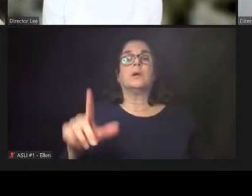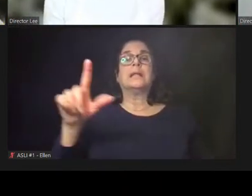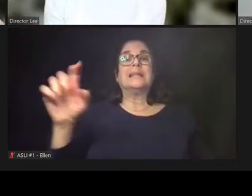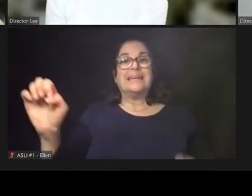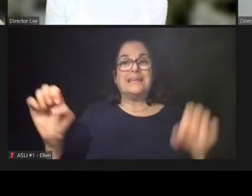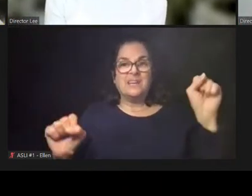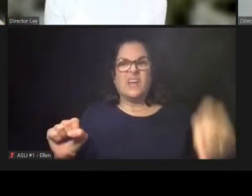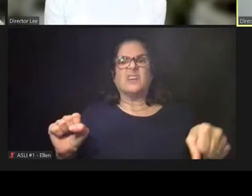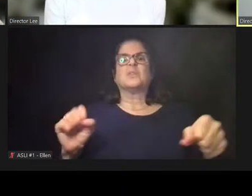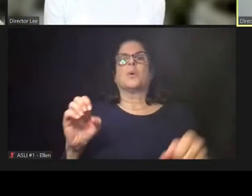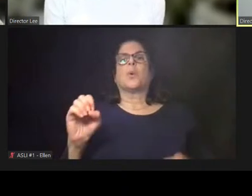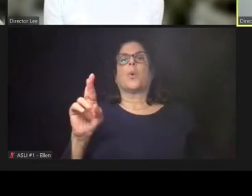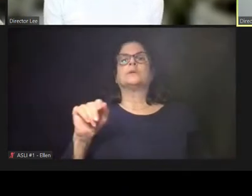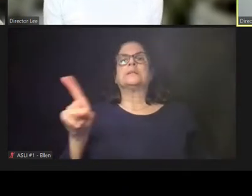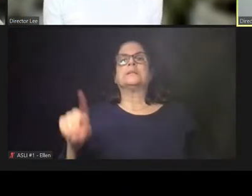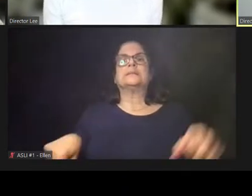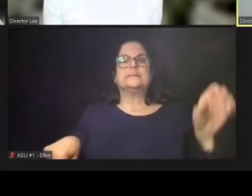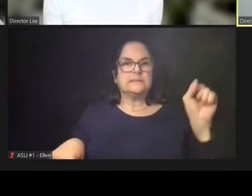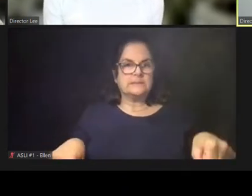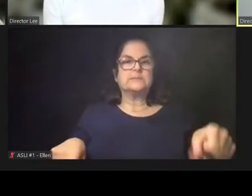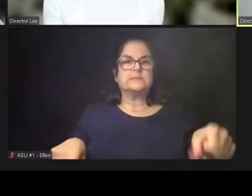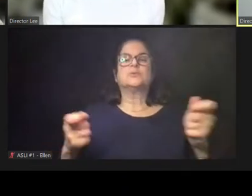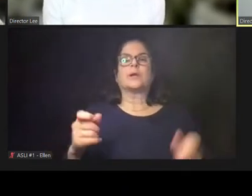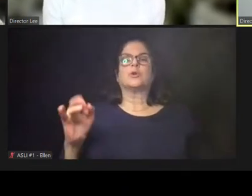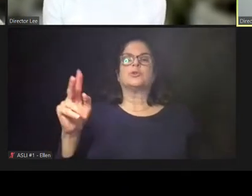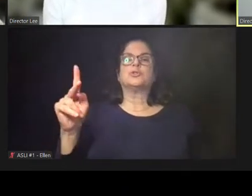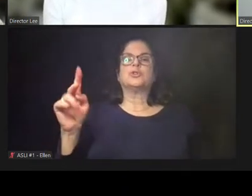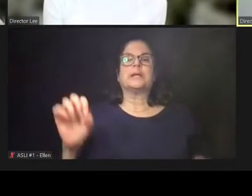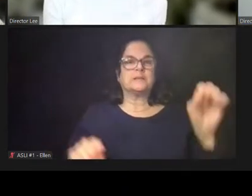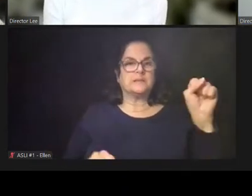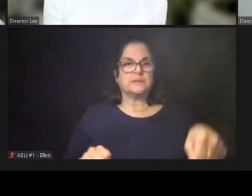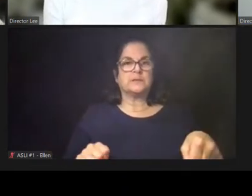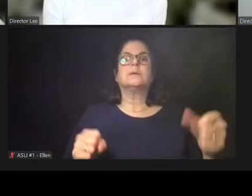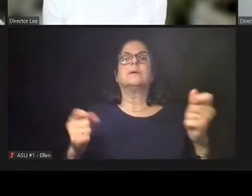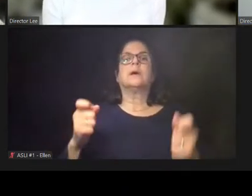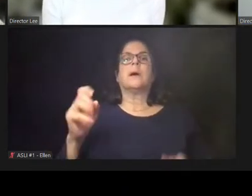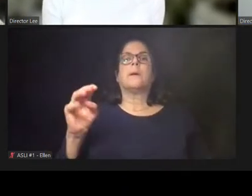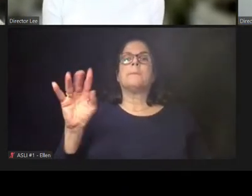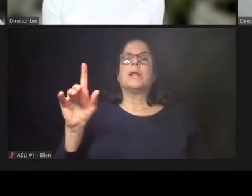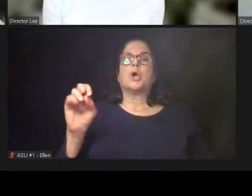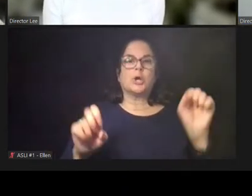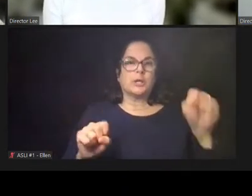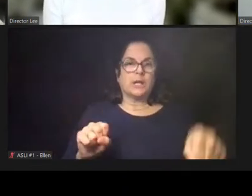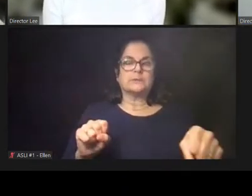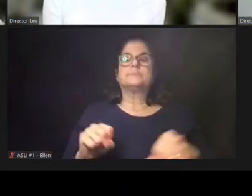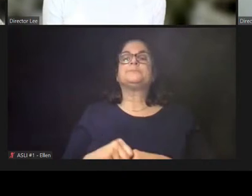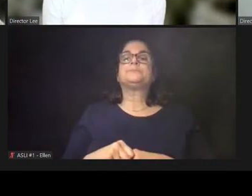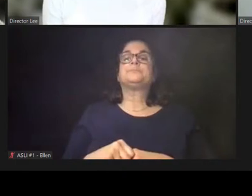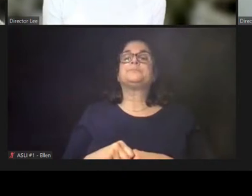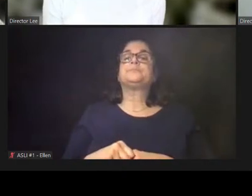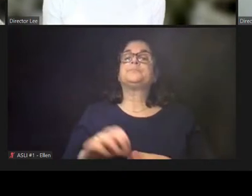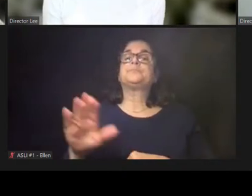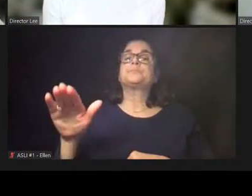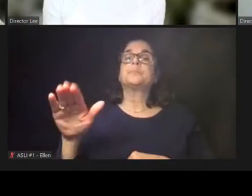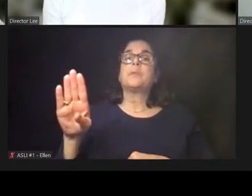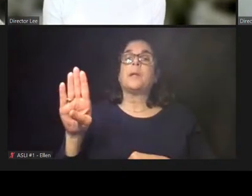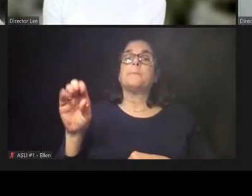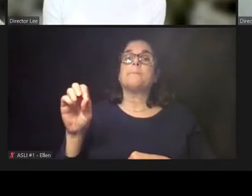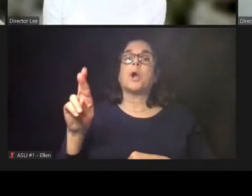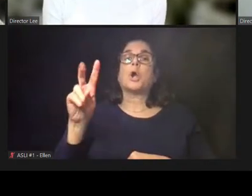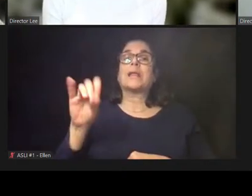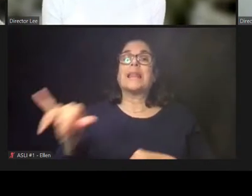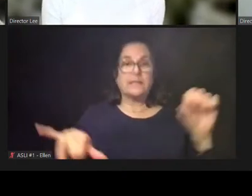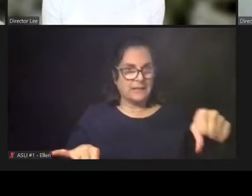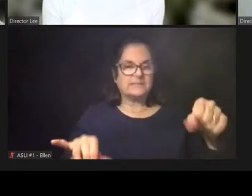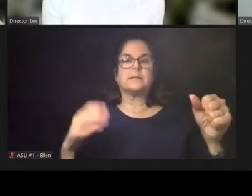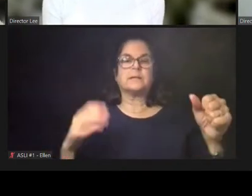Ortiz? Yes. Director Jakes? Yes. Director Miller? Yes. Director Barkley? Yes.